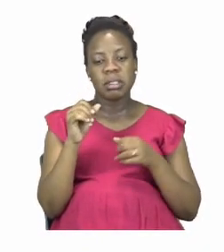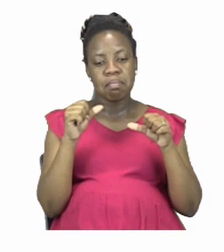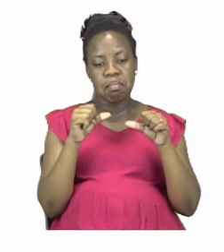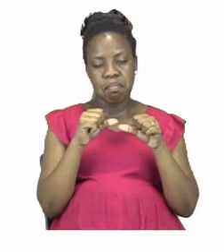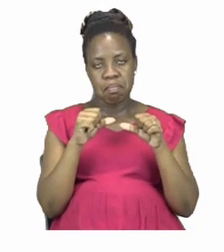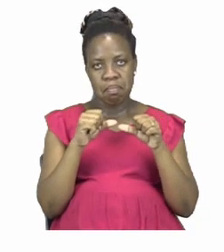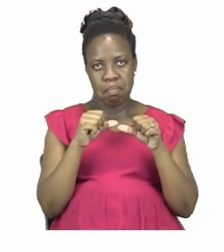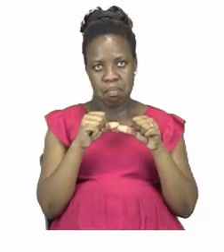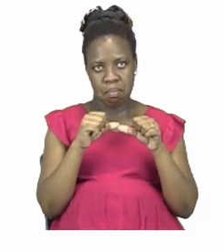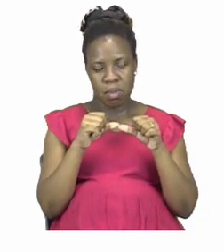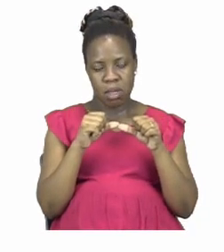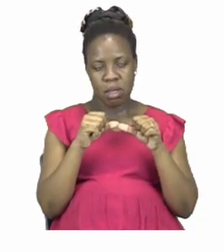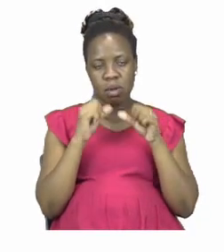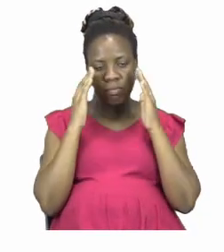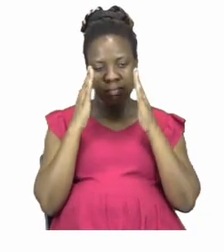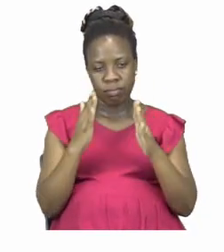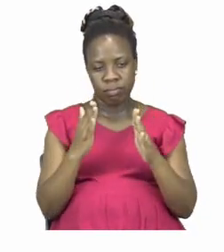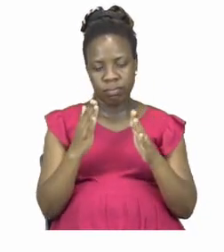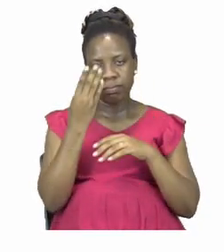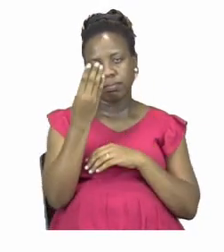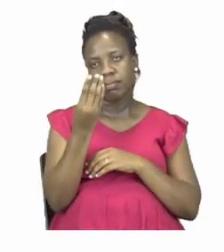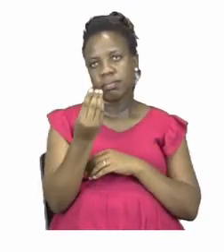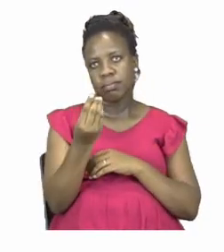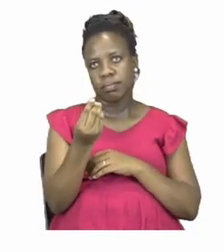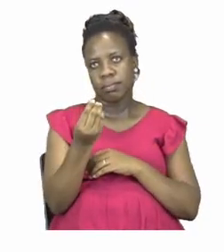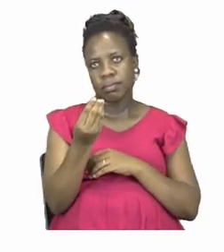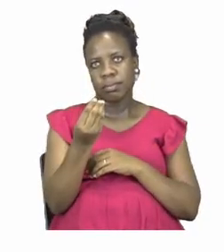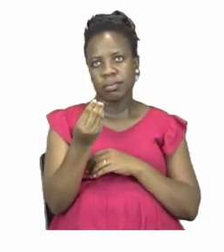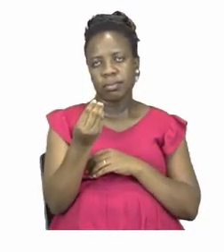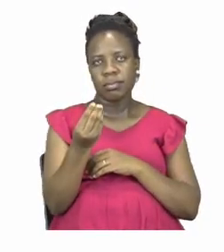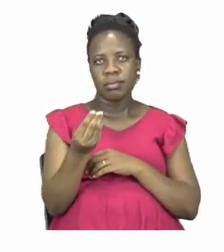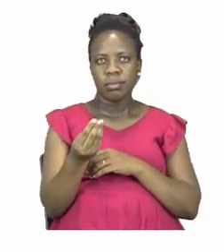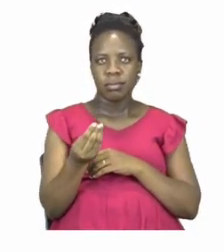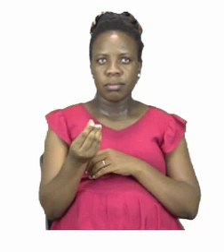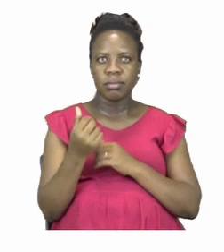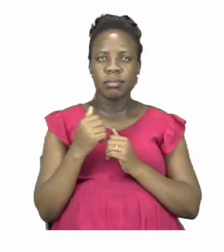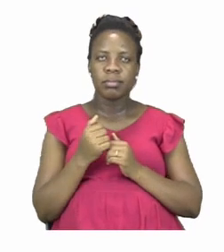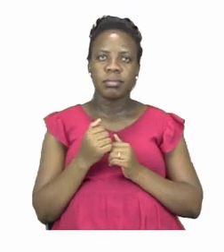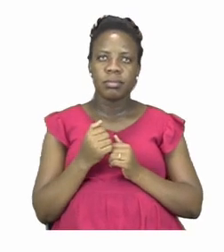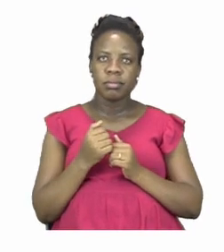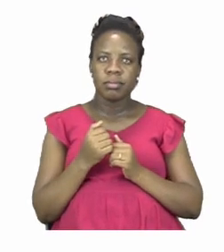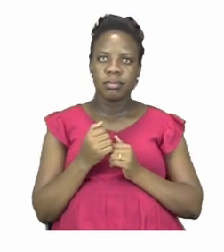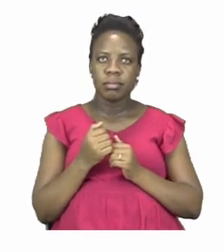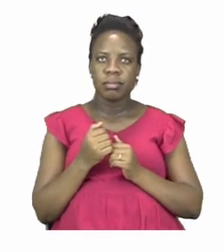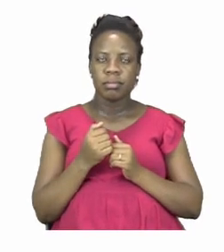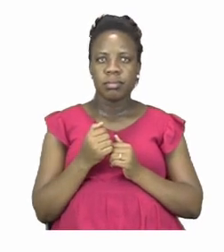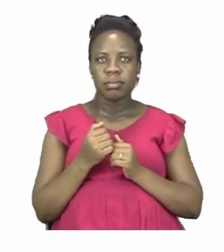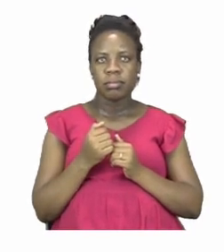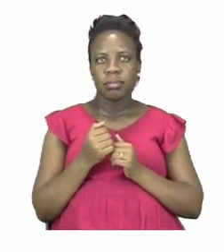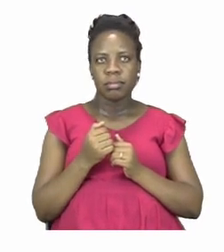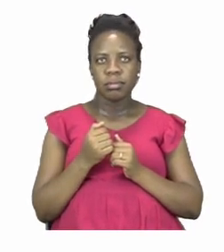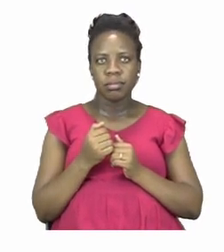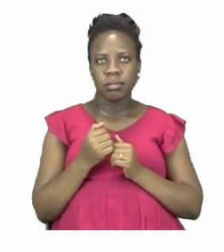today we are focusing on money. Now boys and girls, let's see what we have to do. It asks there,